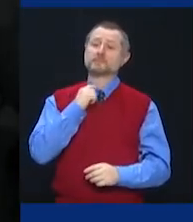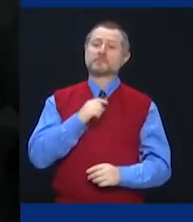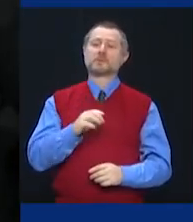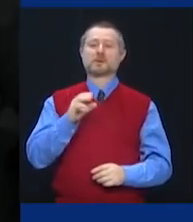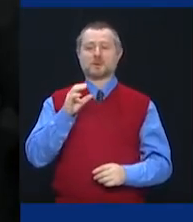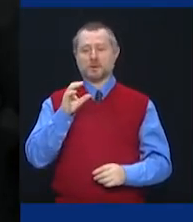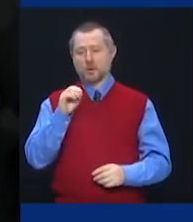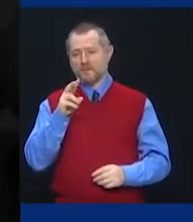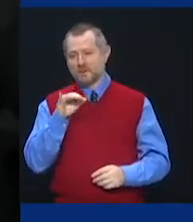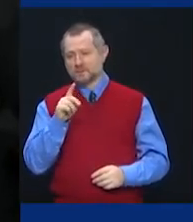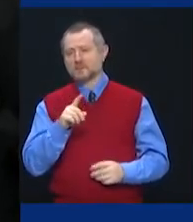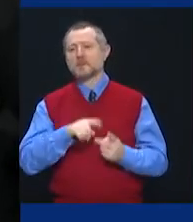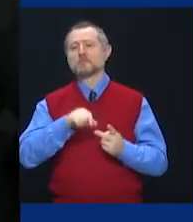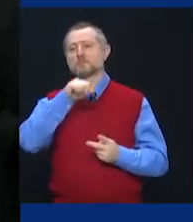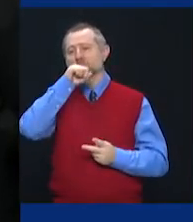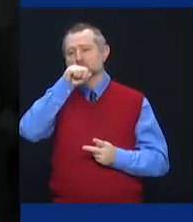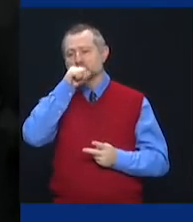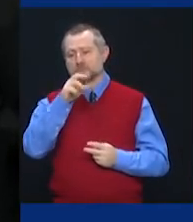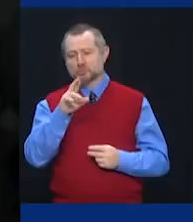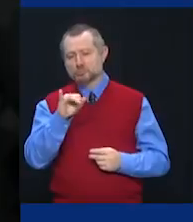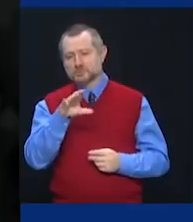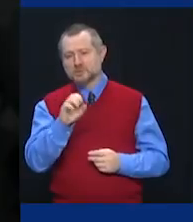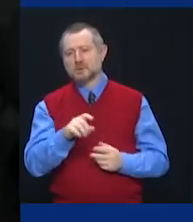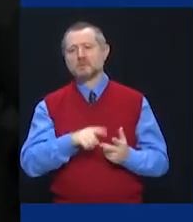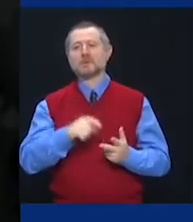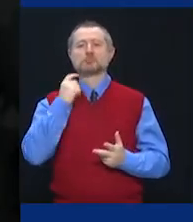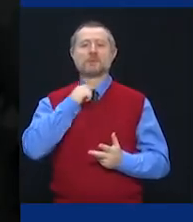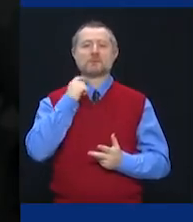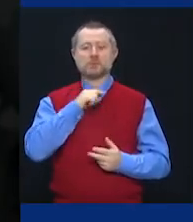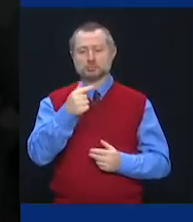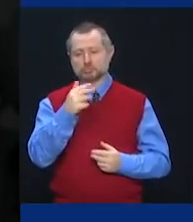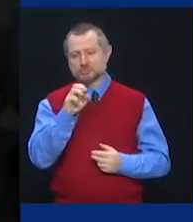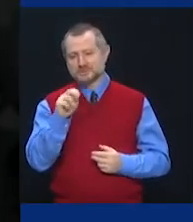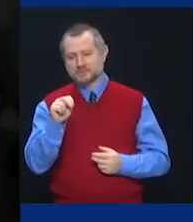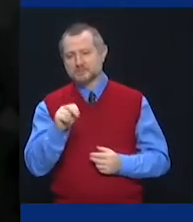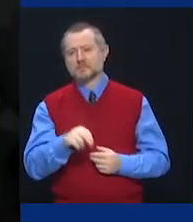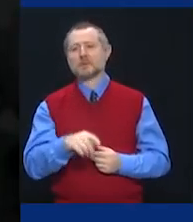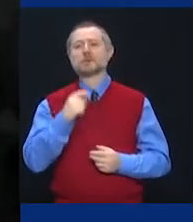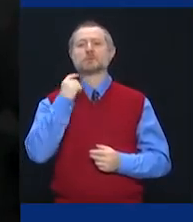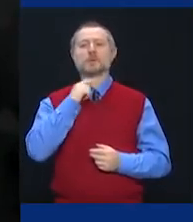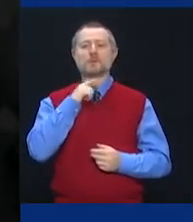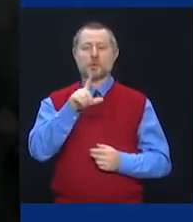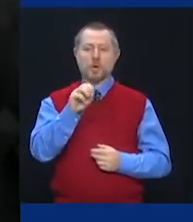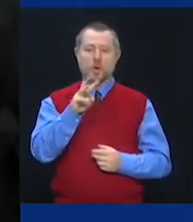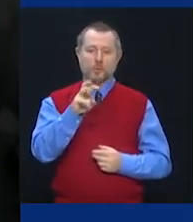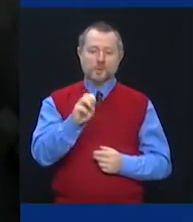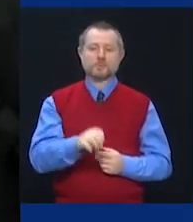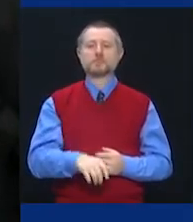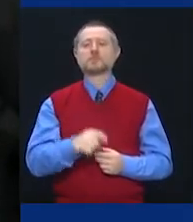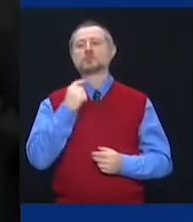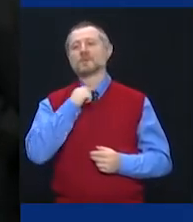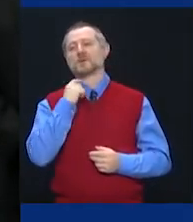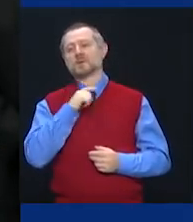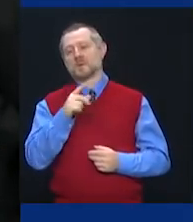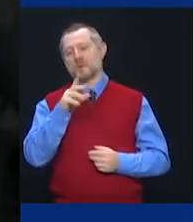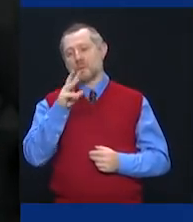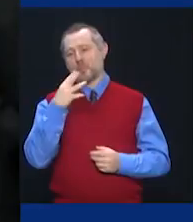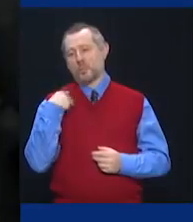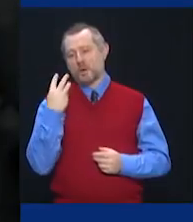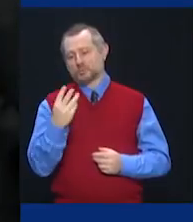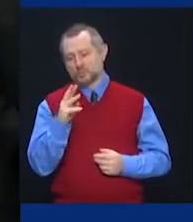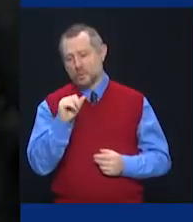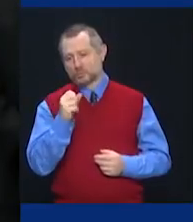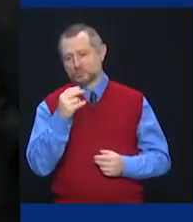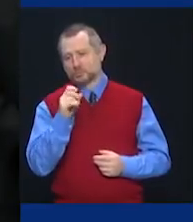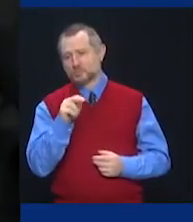Rice, Reverend Johnny Green, Reverend Anthony Lowe, Reverend Renee Washington, Pastor Sean Gardner,